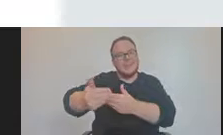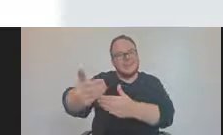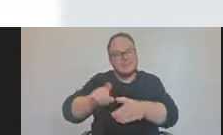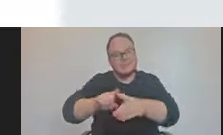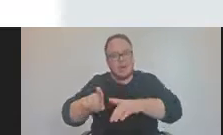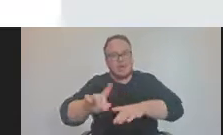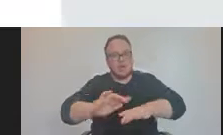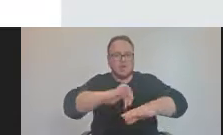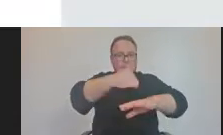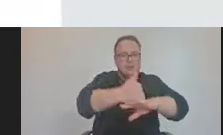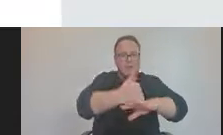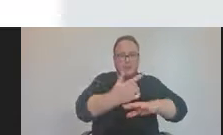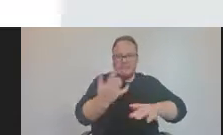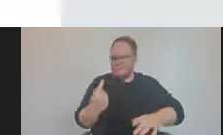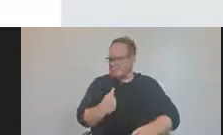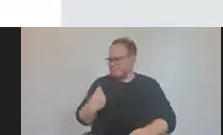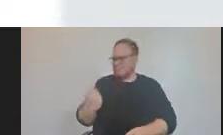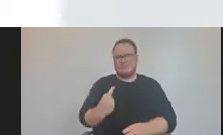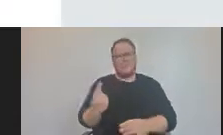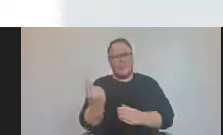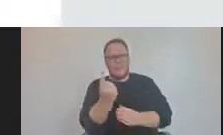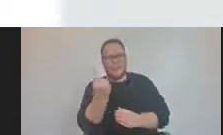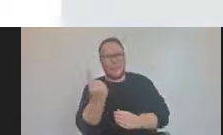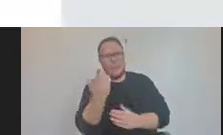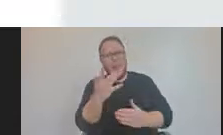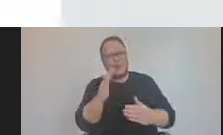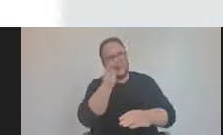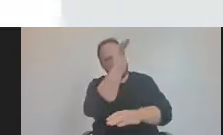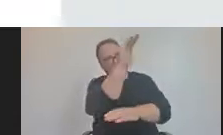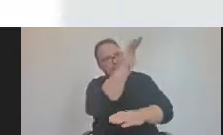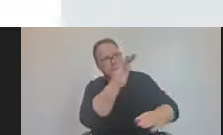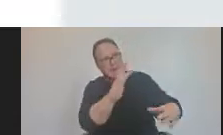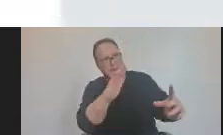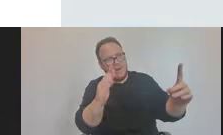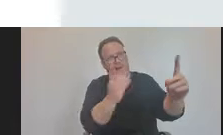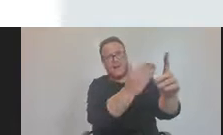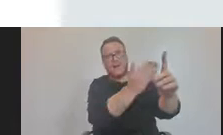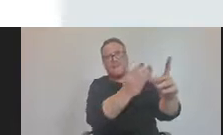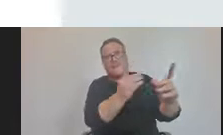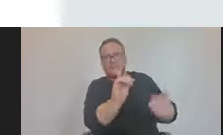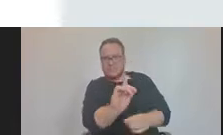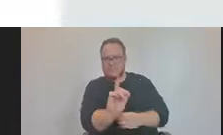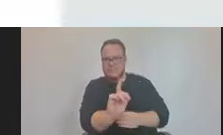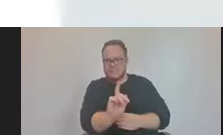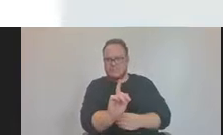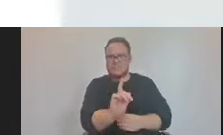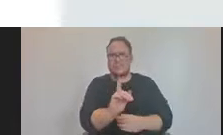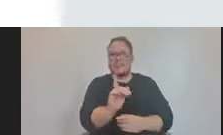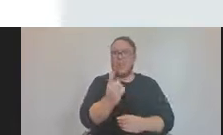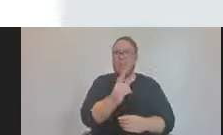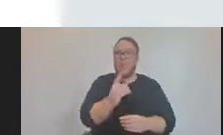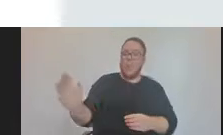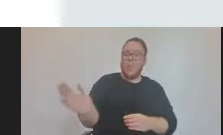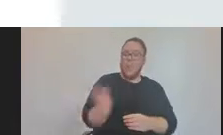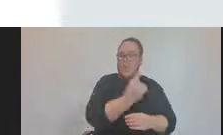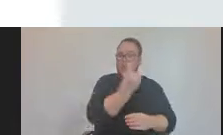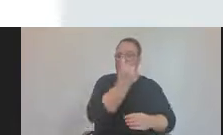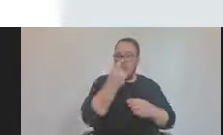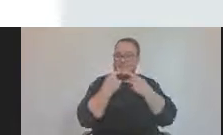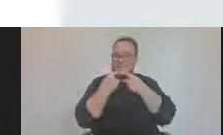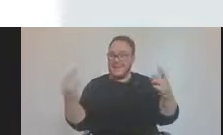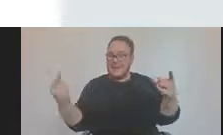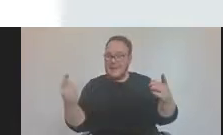for the future. Through this, all partners have committed to a single purpose statement, working with you